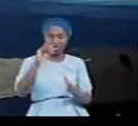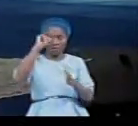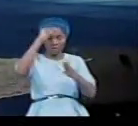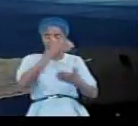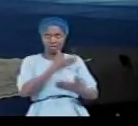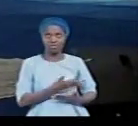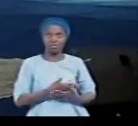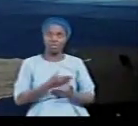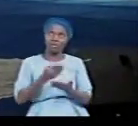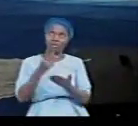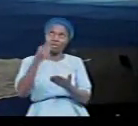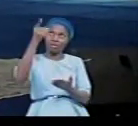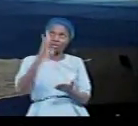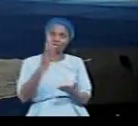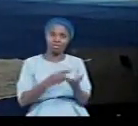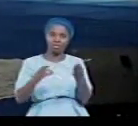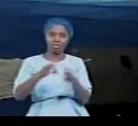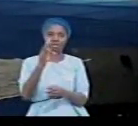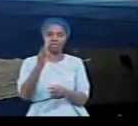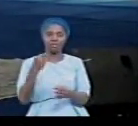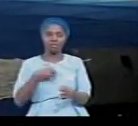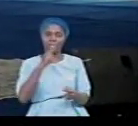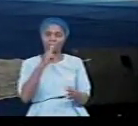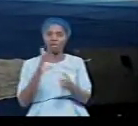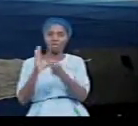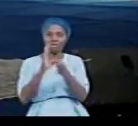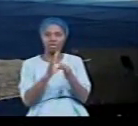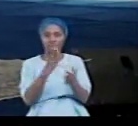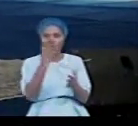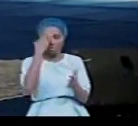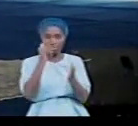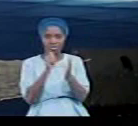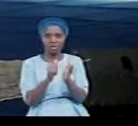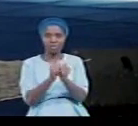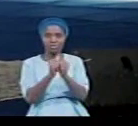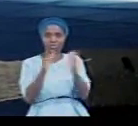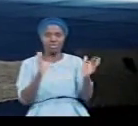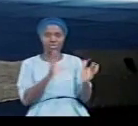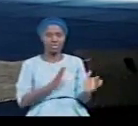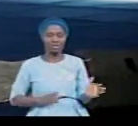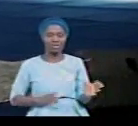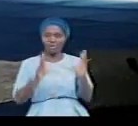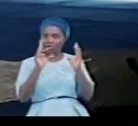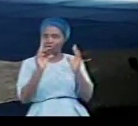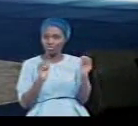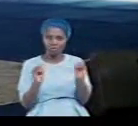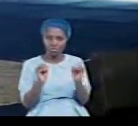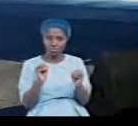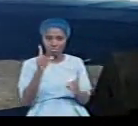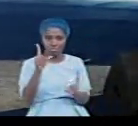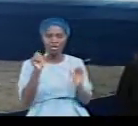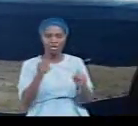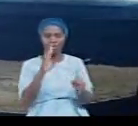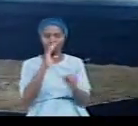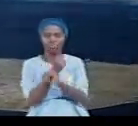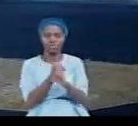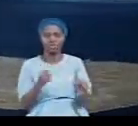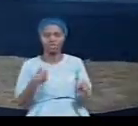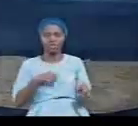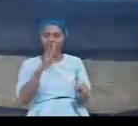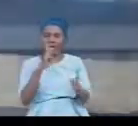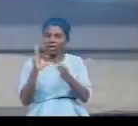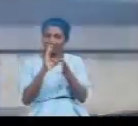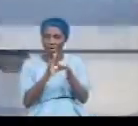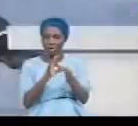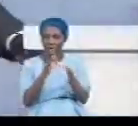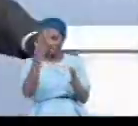the fact that without Christ, no one can be saved. We're united that except somebody is born again,